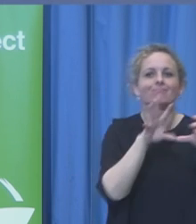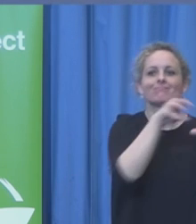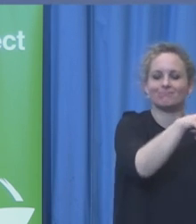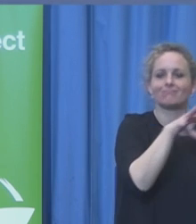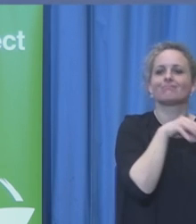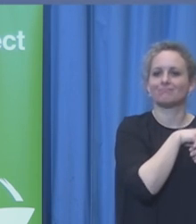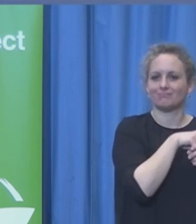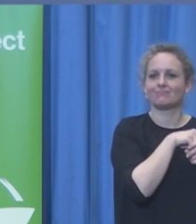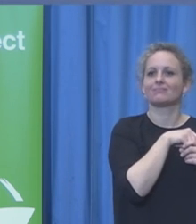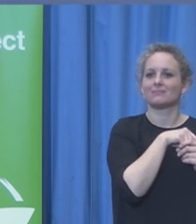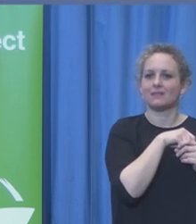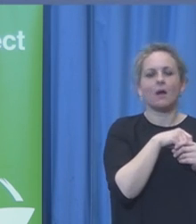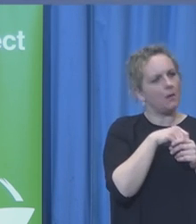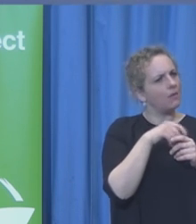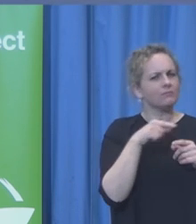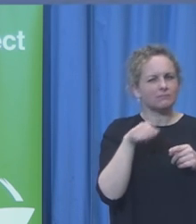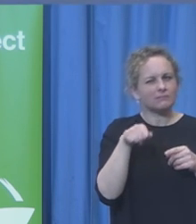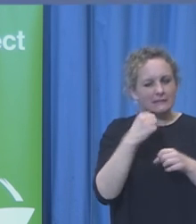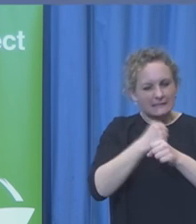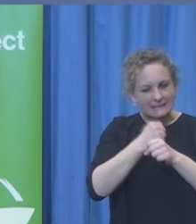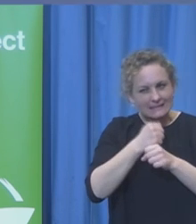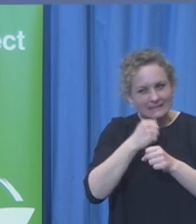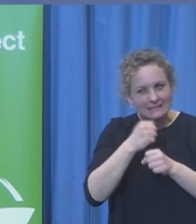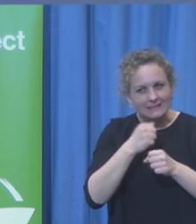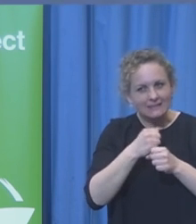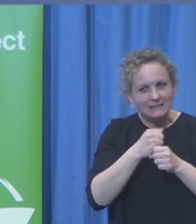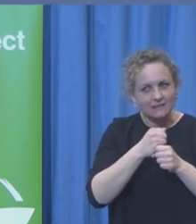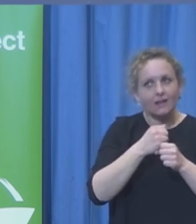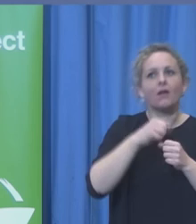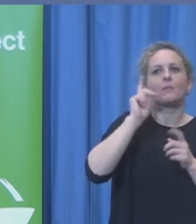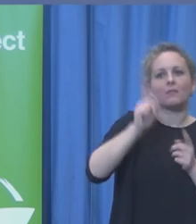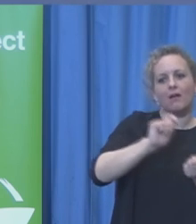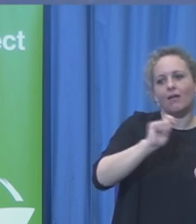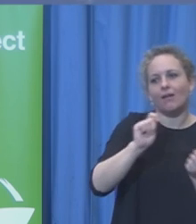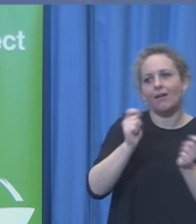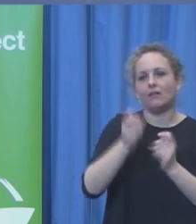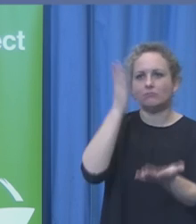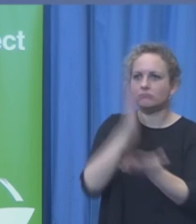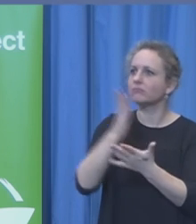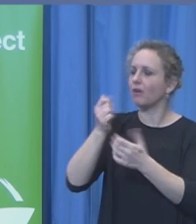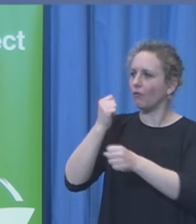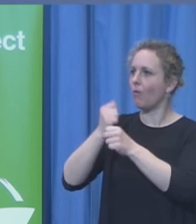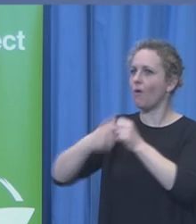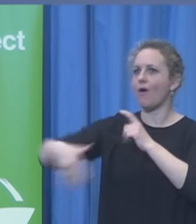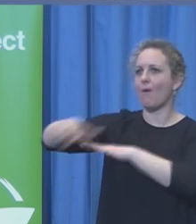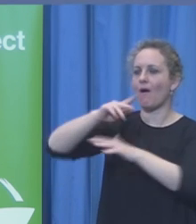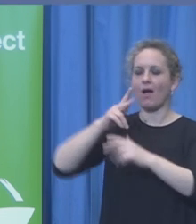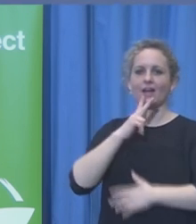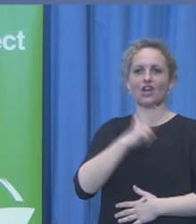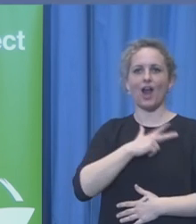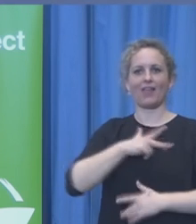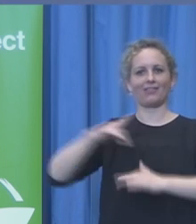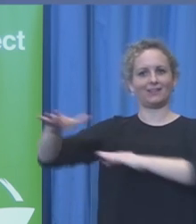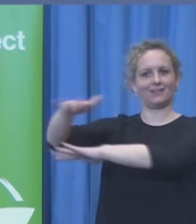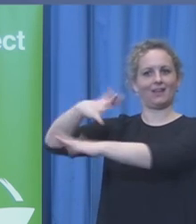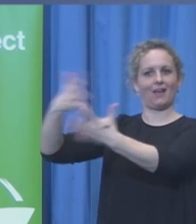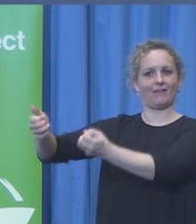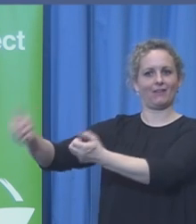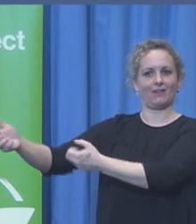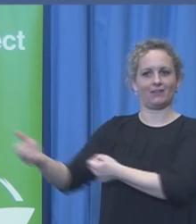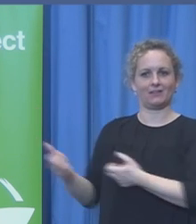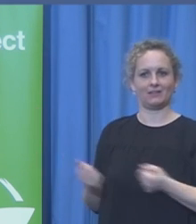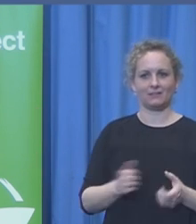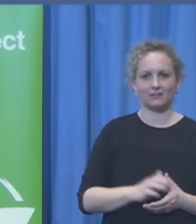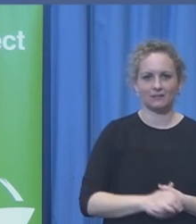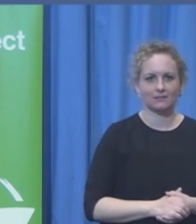Thank you very much. I think we all agree. Immaculada Plasencia, your message? Well, I think that in this